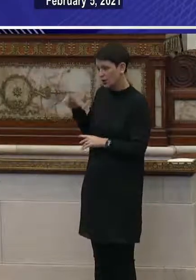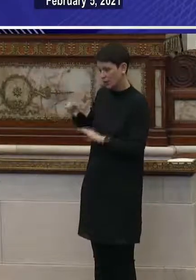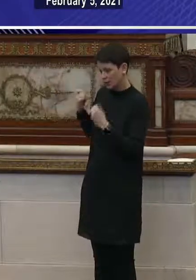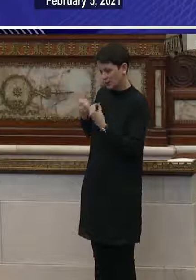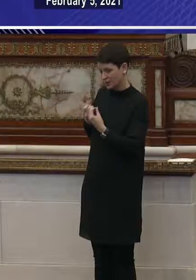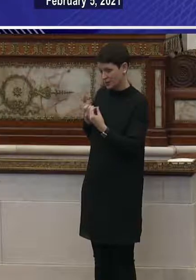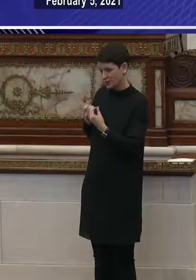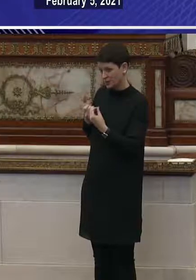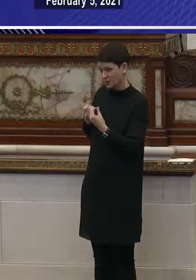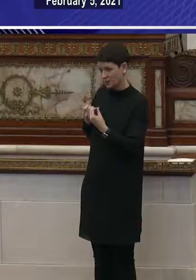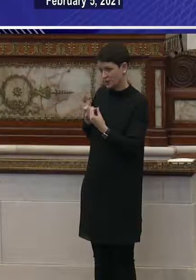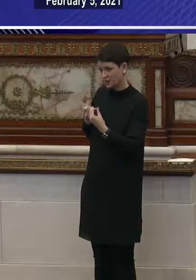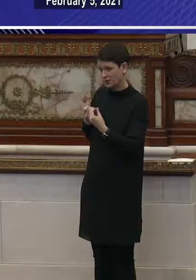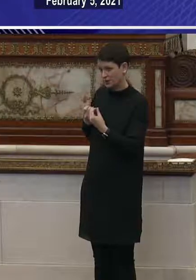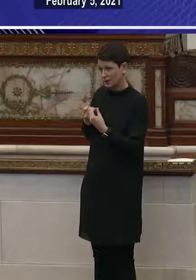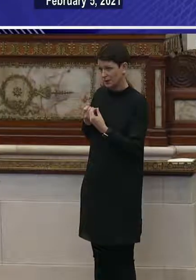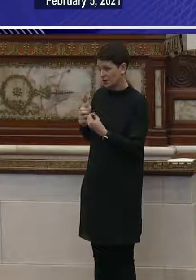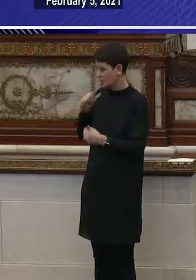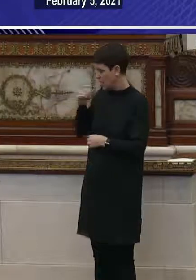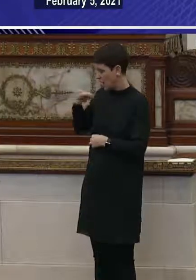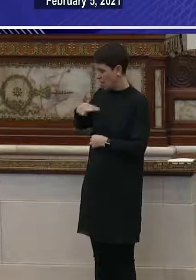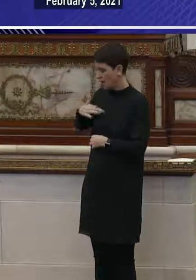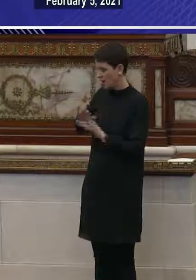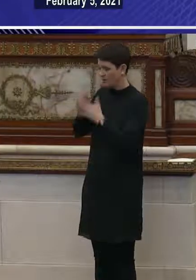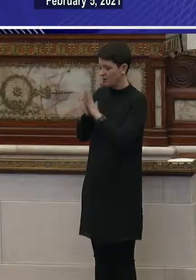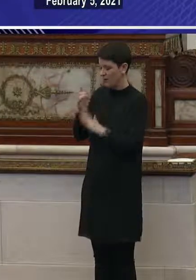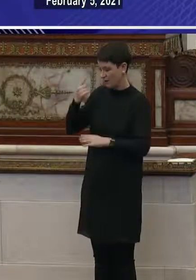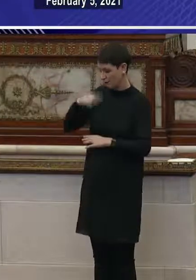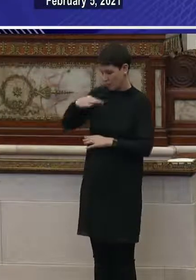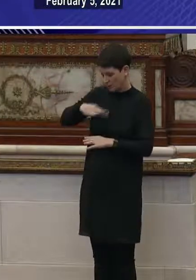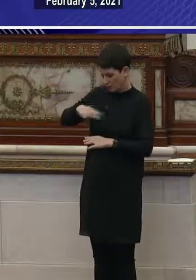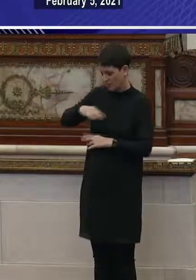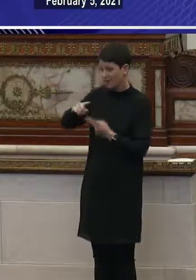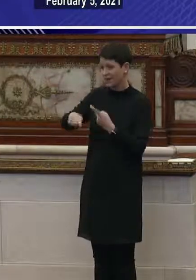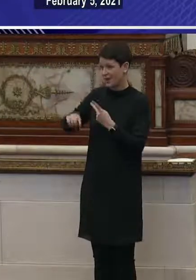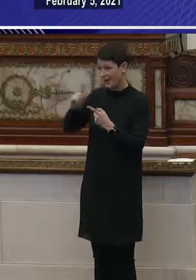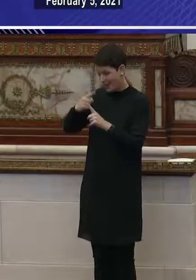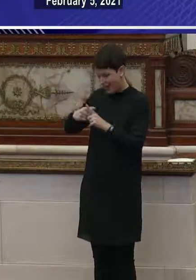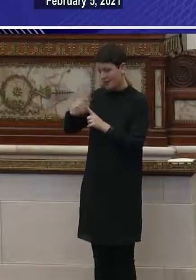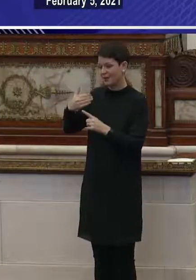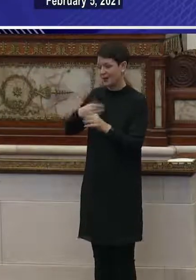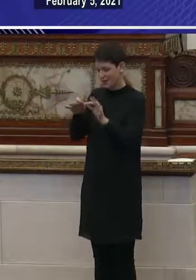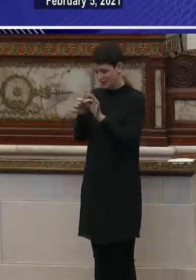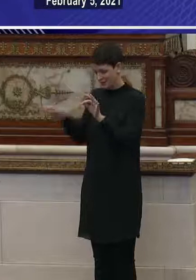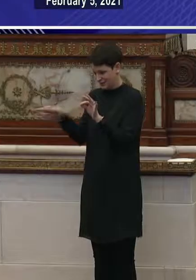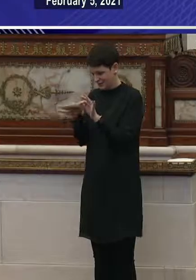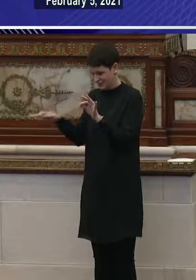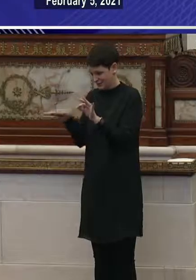organization has gone from nonprofit to for-profit and has this